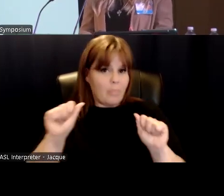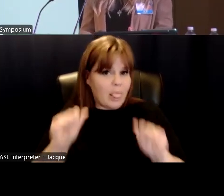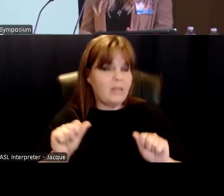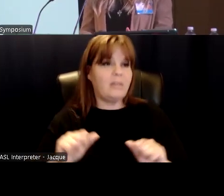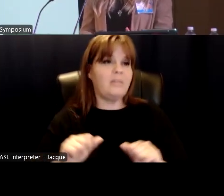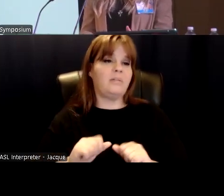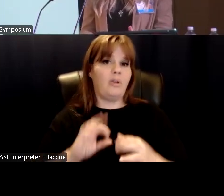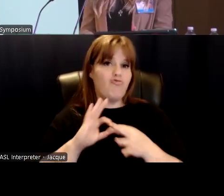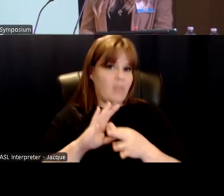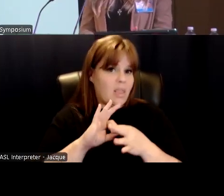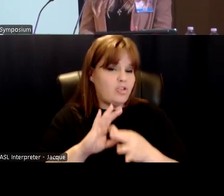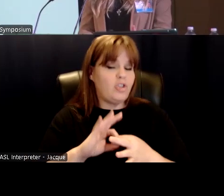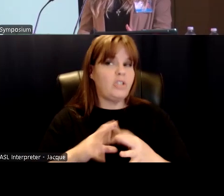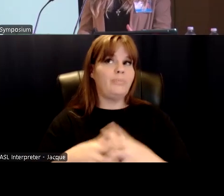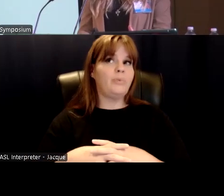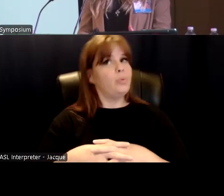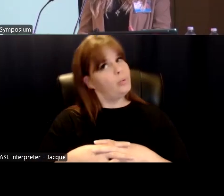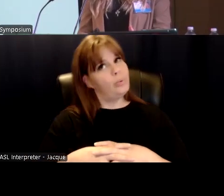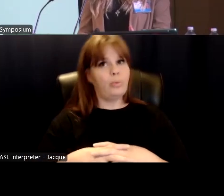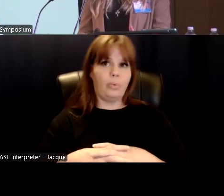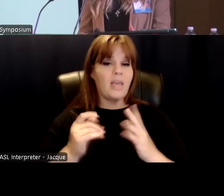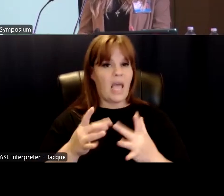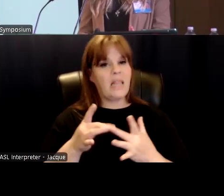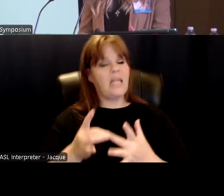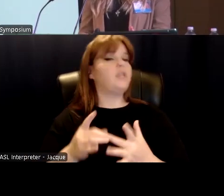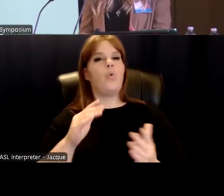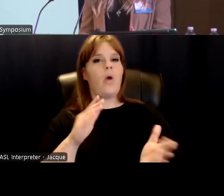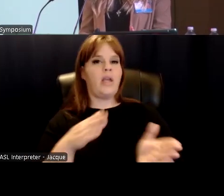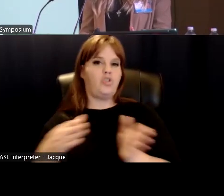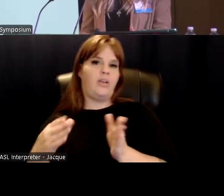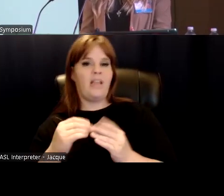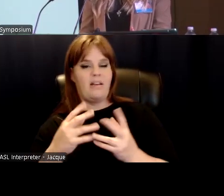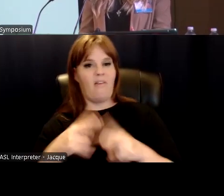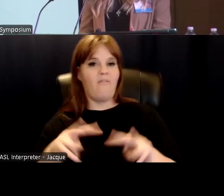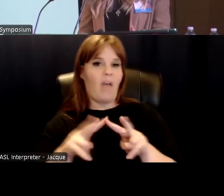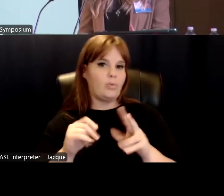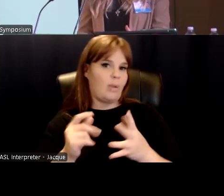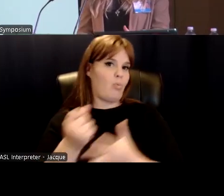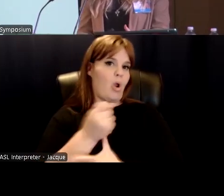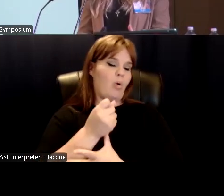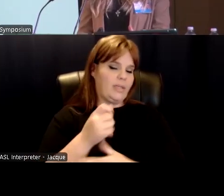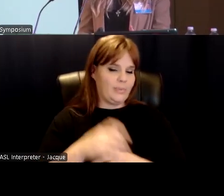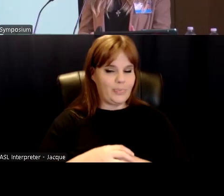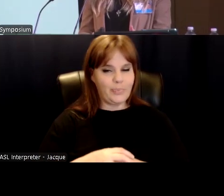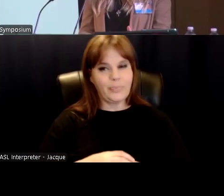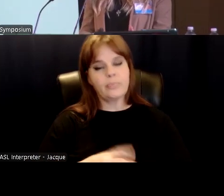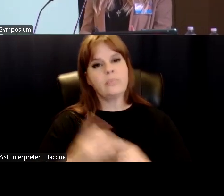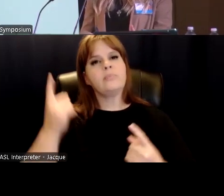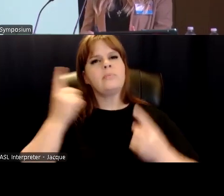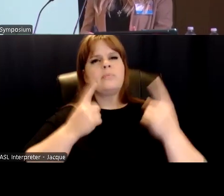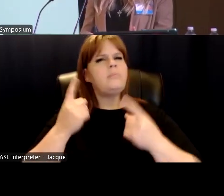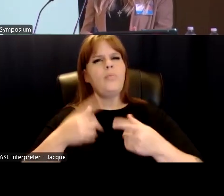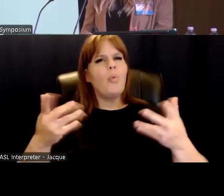your relationships can lead to a shift in values and priorities. So consider what